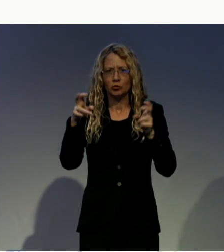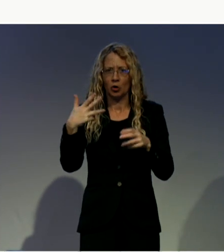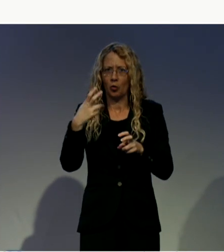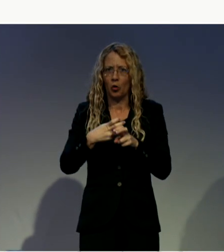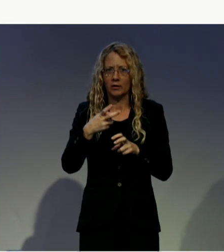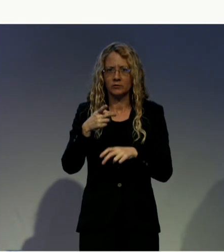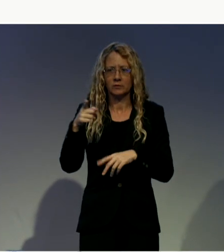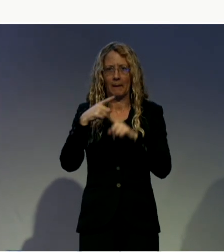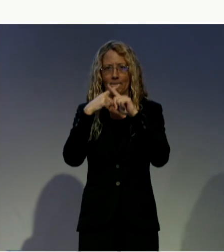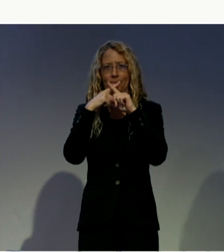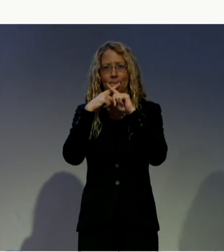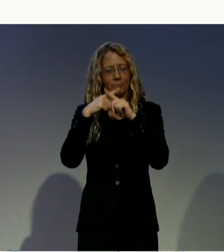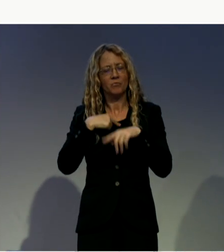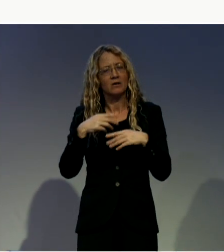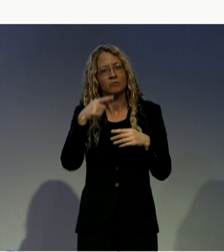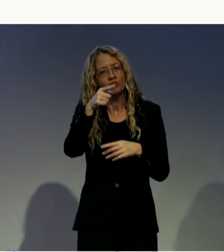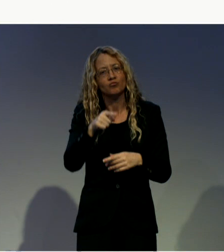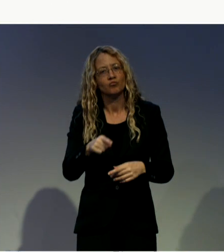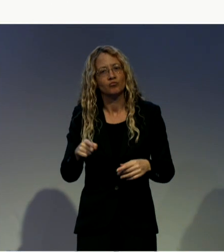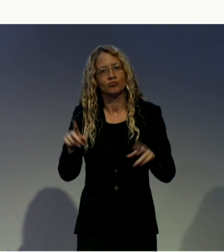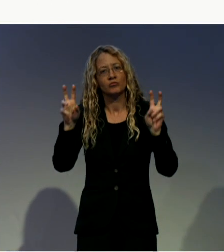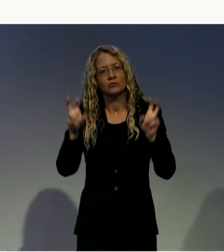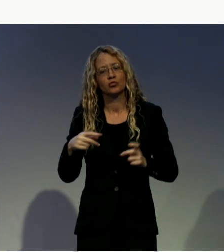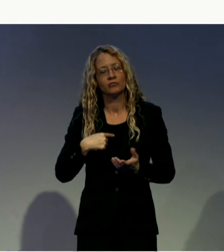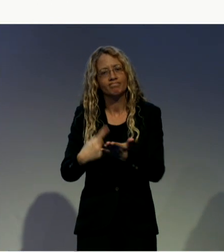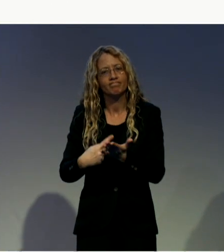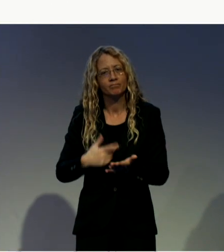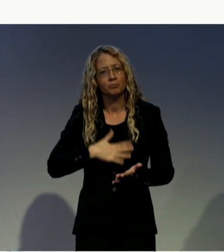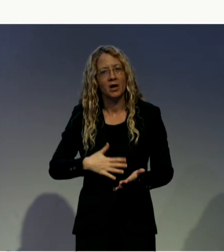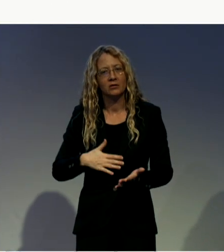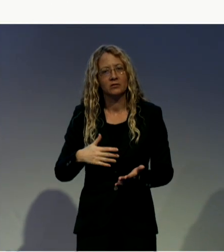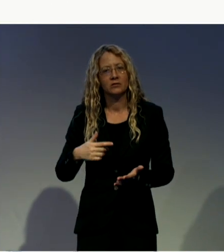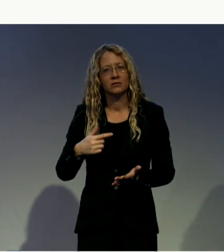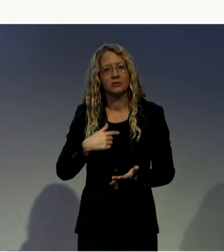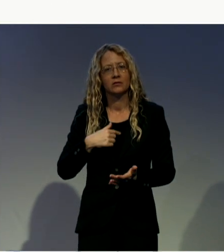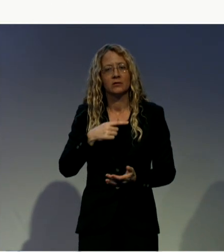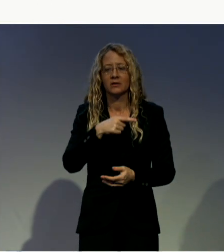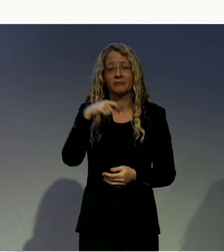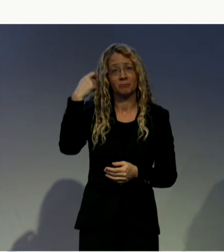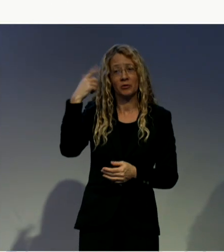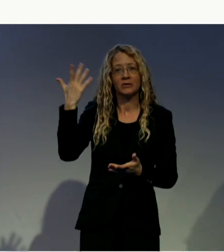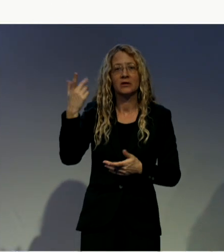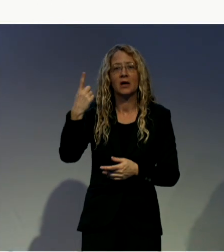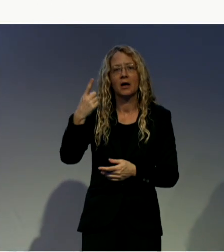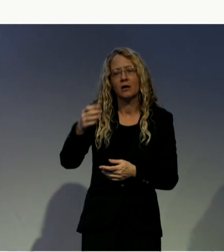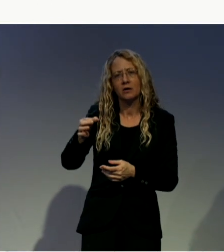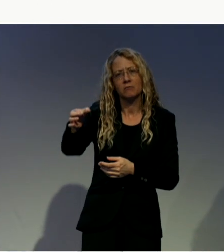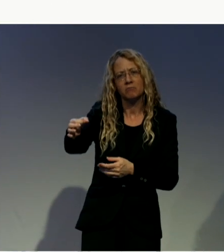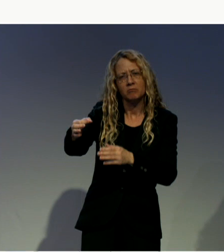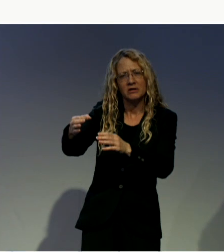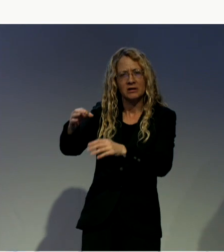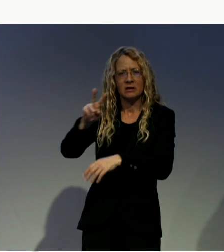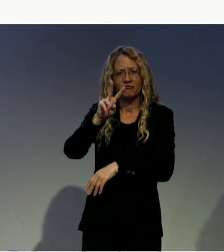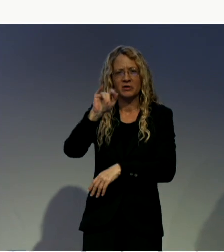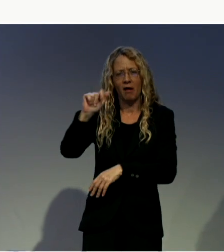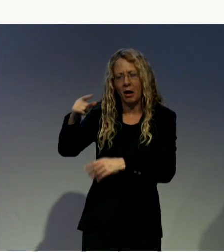I chose, is where we've gone in the villages, remote areas of Zambia, and we find that the first time we go there, you say, we want